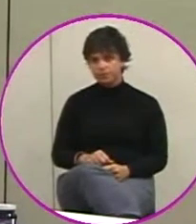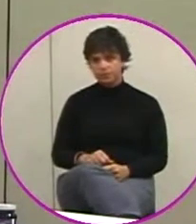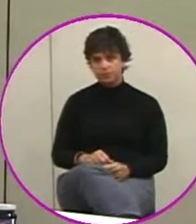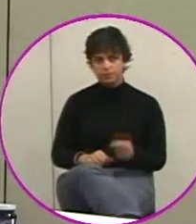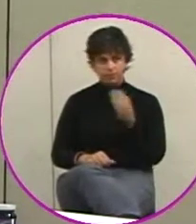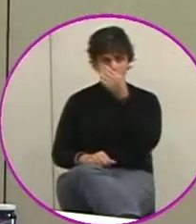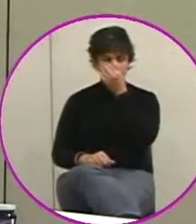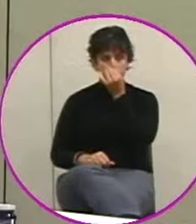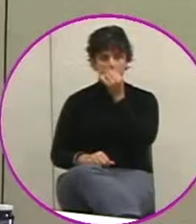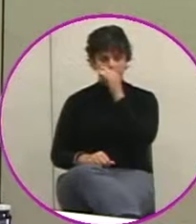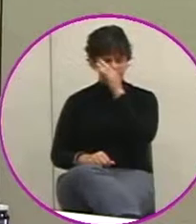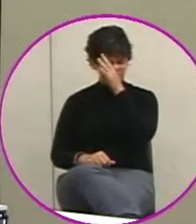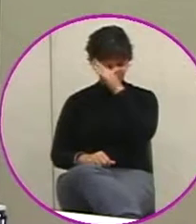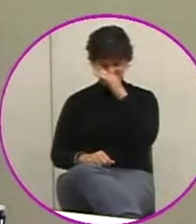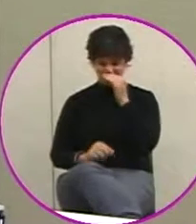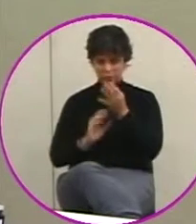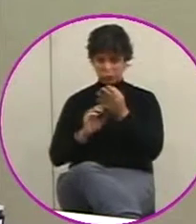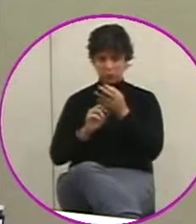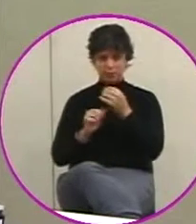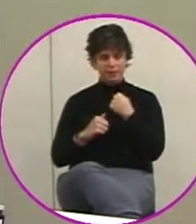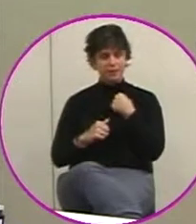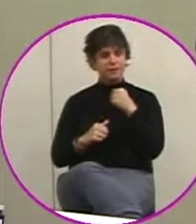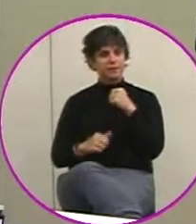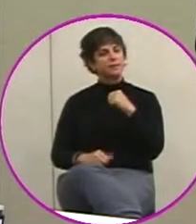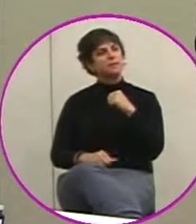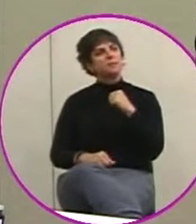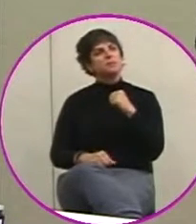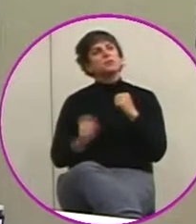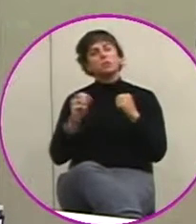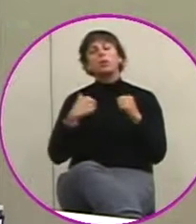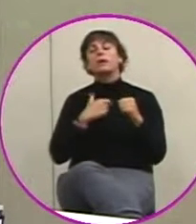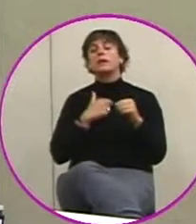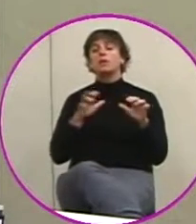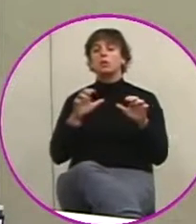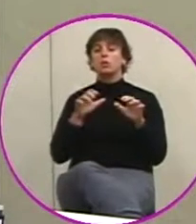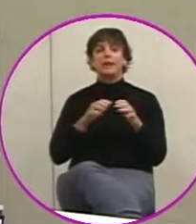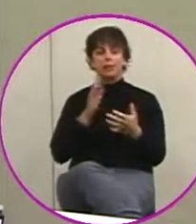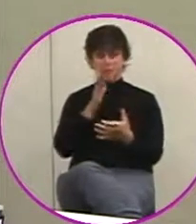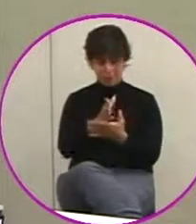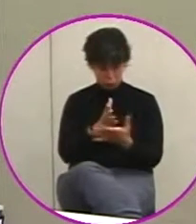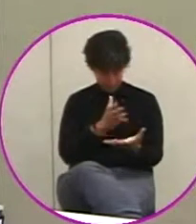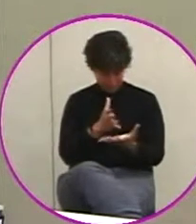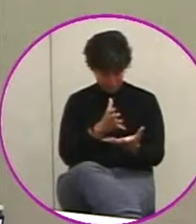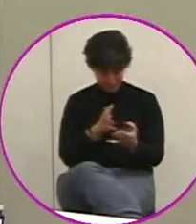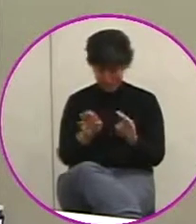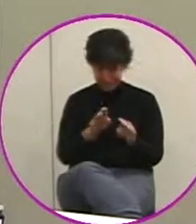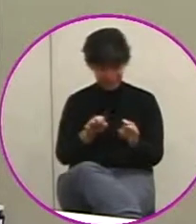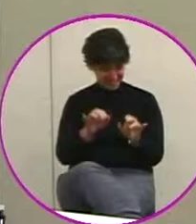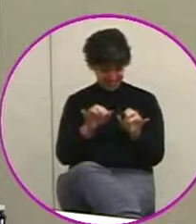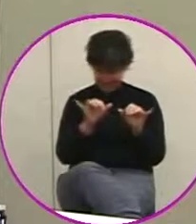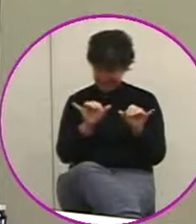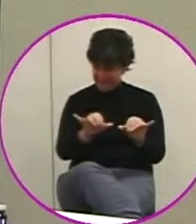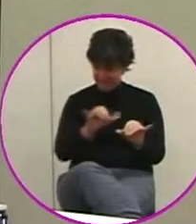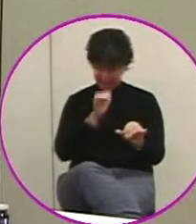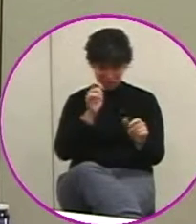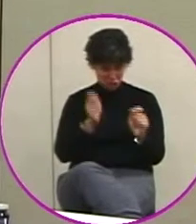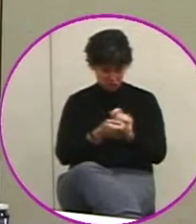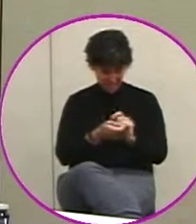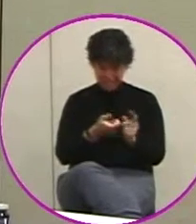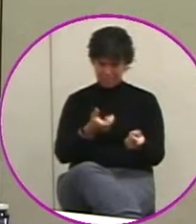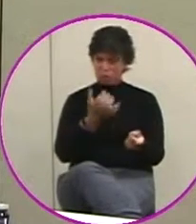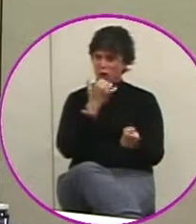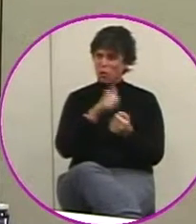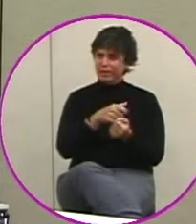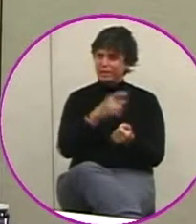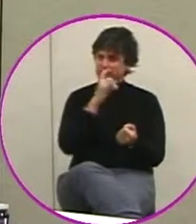So we do an intervention. The behavior doesn't change. We say, what's wrong with this kiddo? We had this